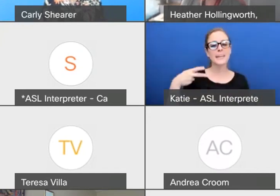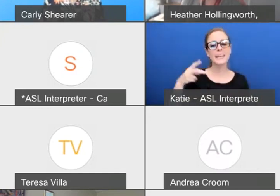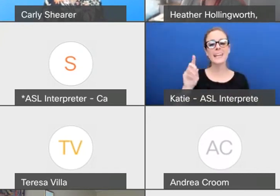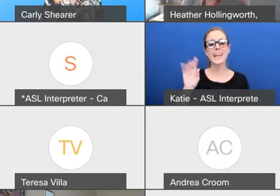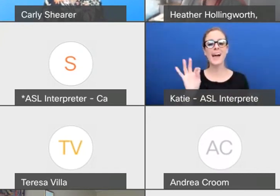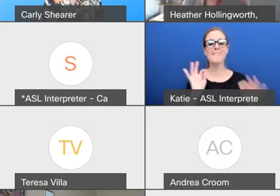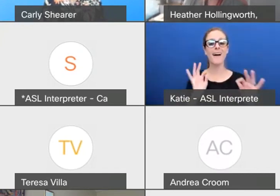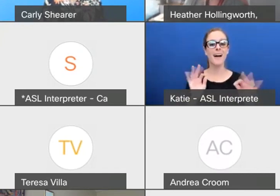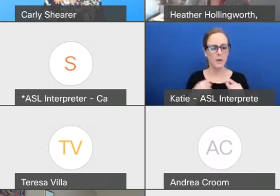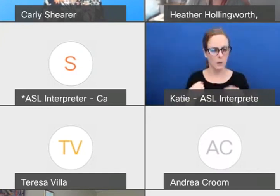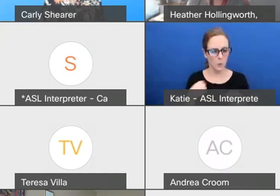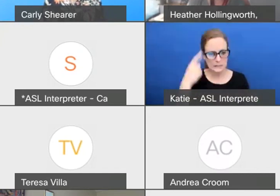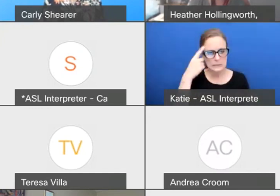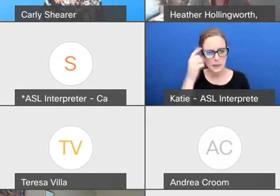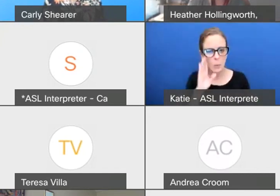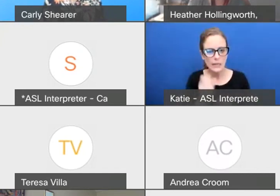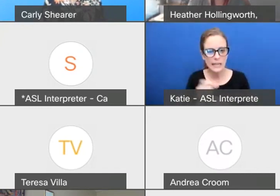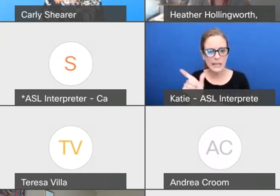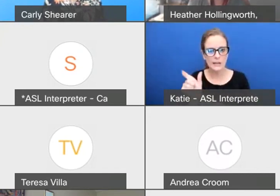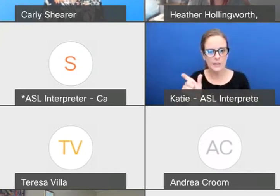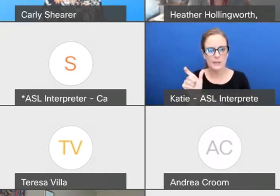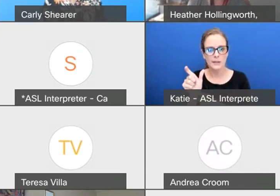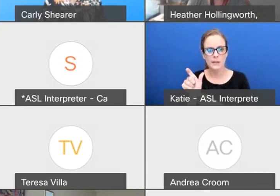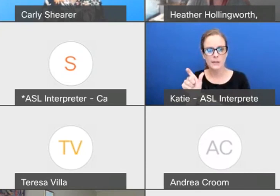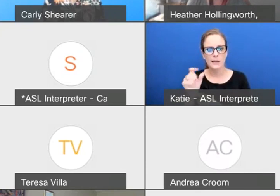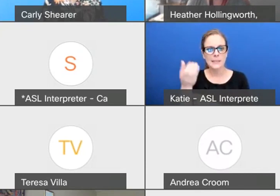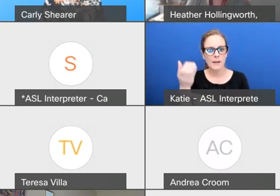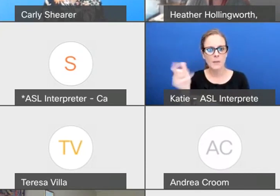to get pictures, cell phone pictures of